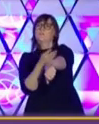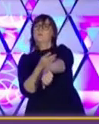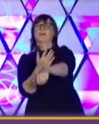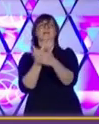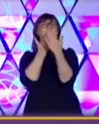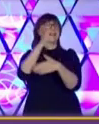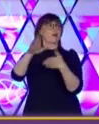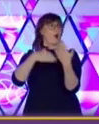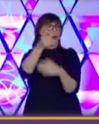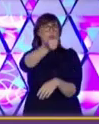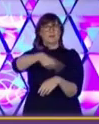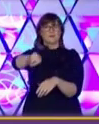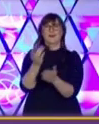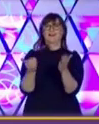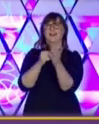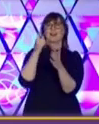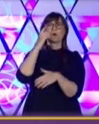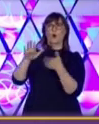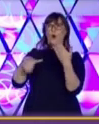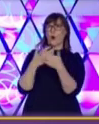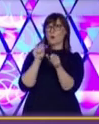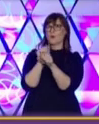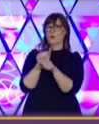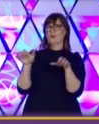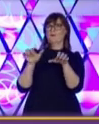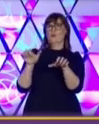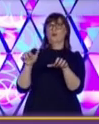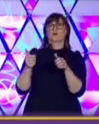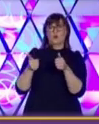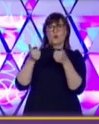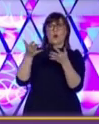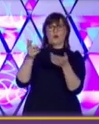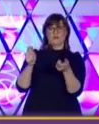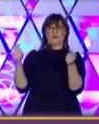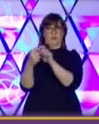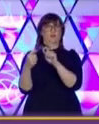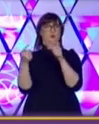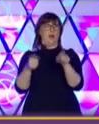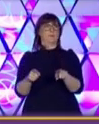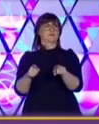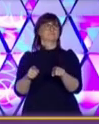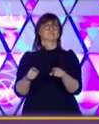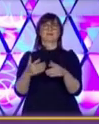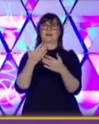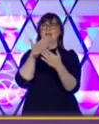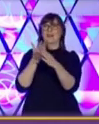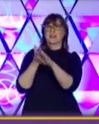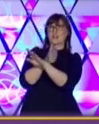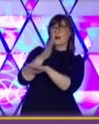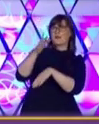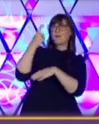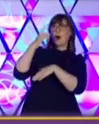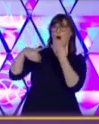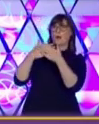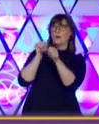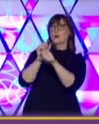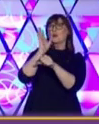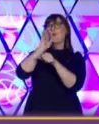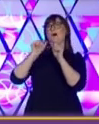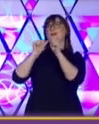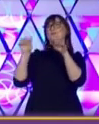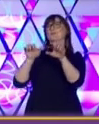you all once more for all that you have done to bring about that change. And thanks in advance for all that you will achieve